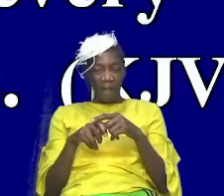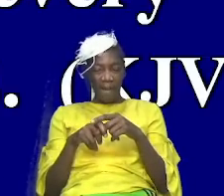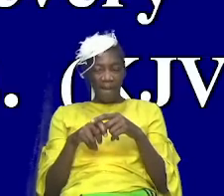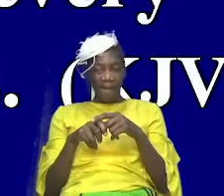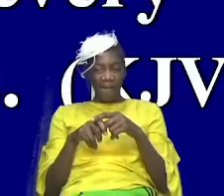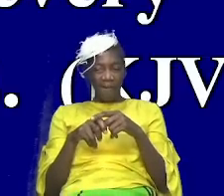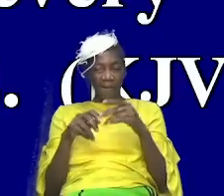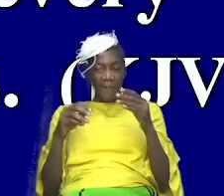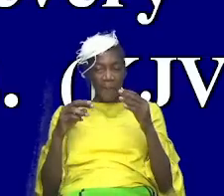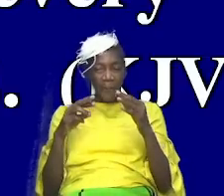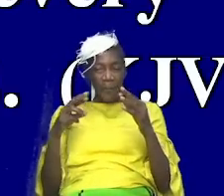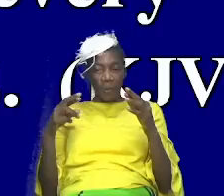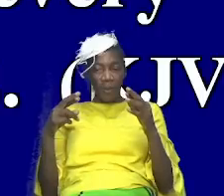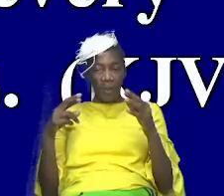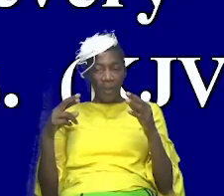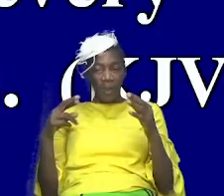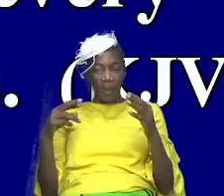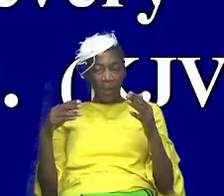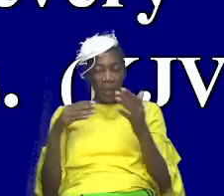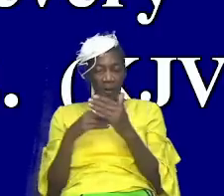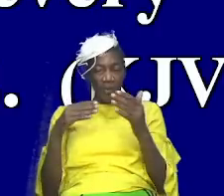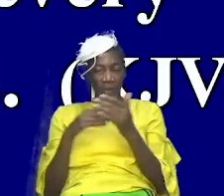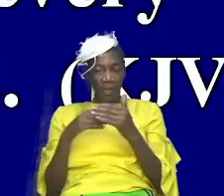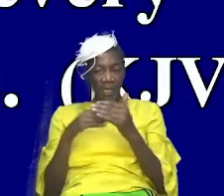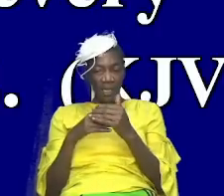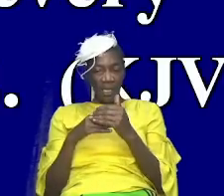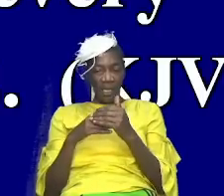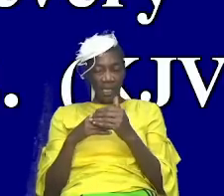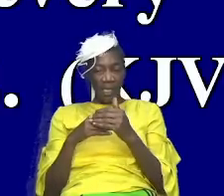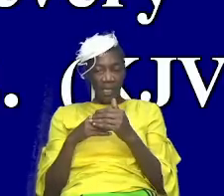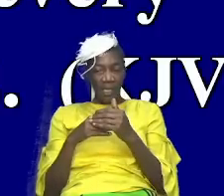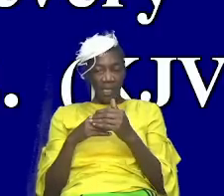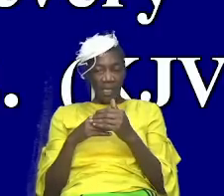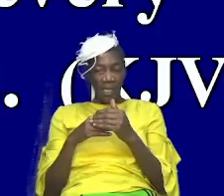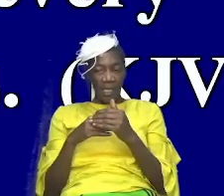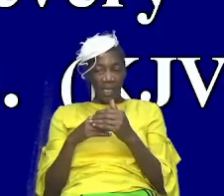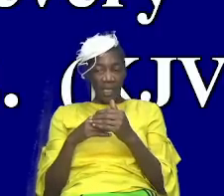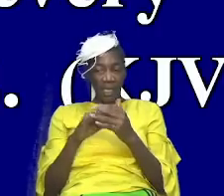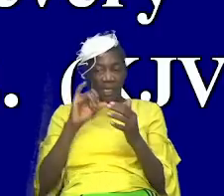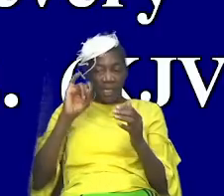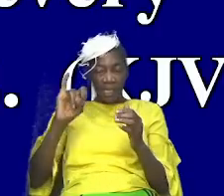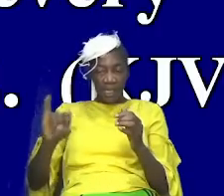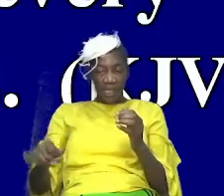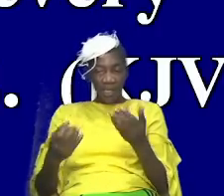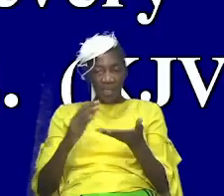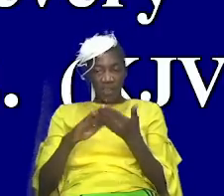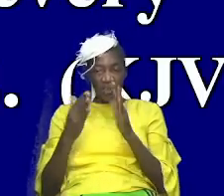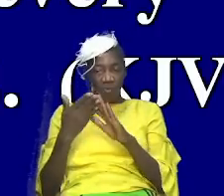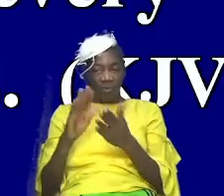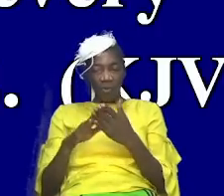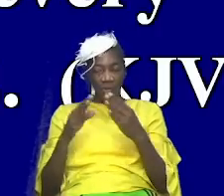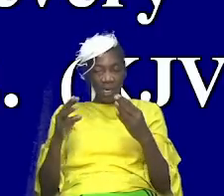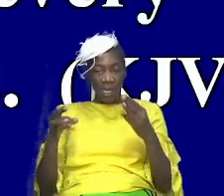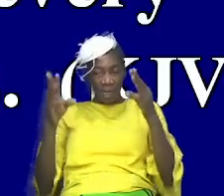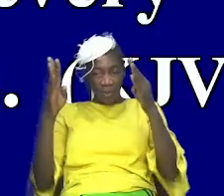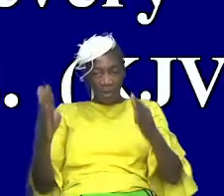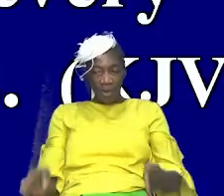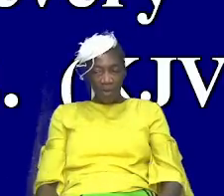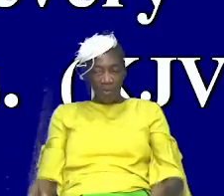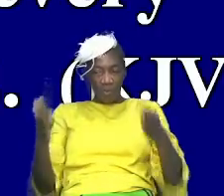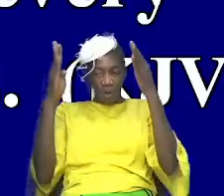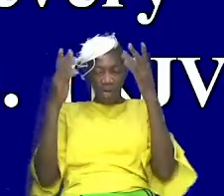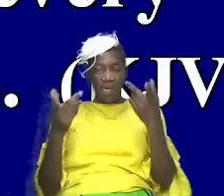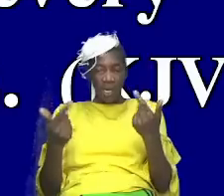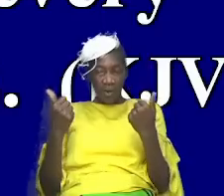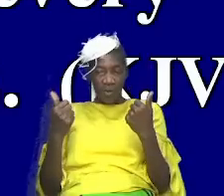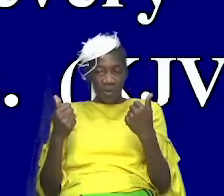rebuilding the temple, right? The walls of Jerusalem. As the walls were being built, you know that there were some people that came across to Nehemiah